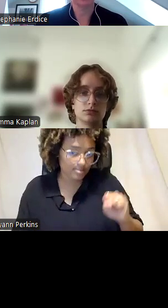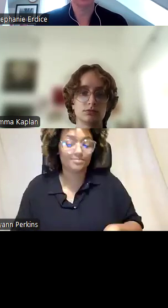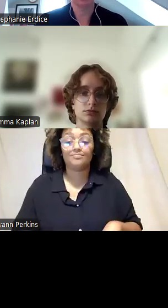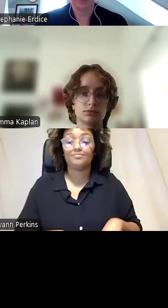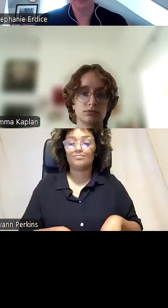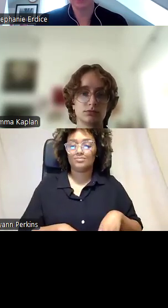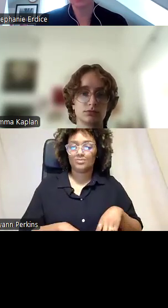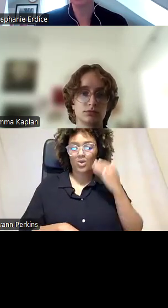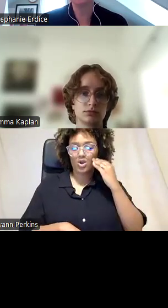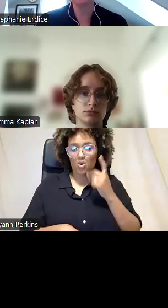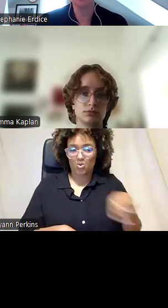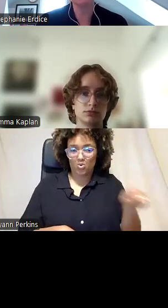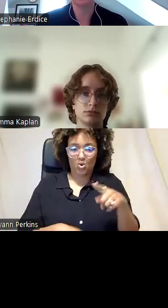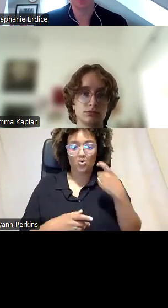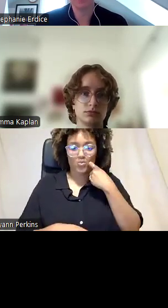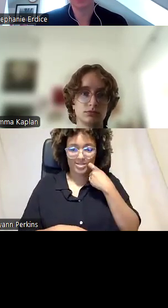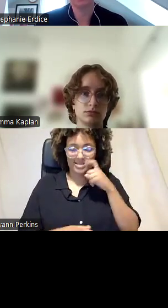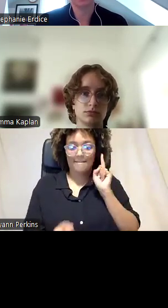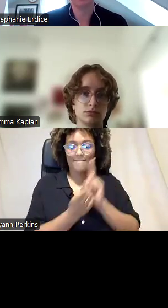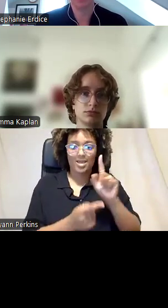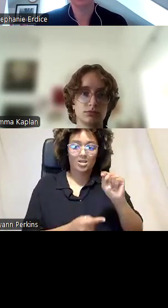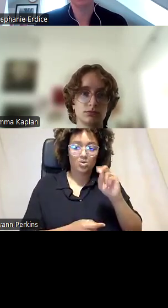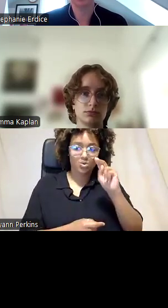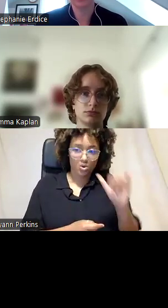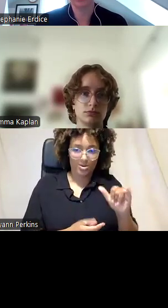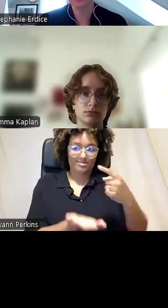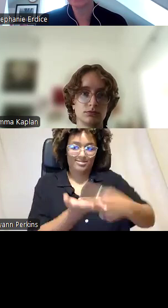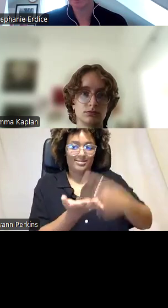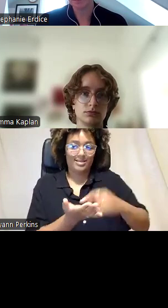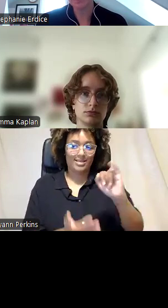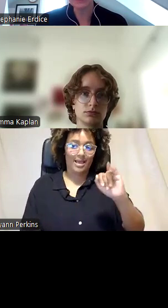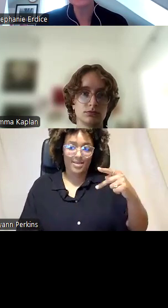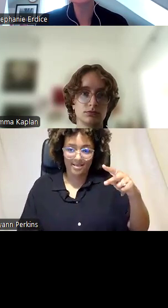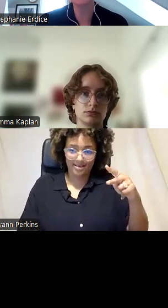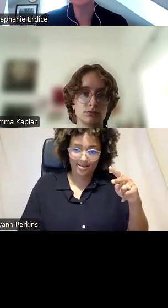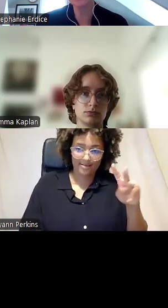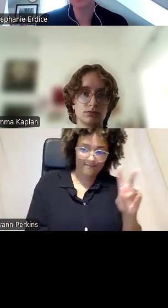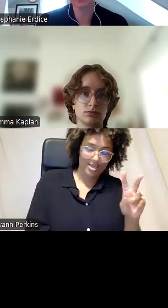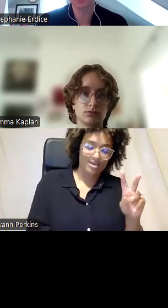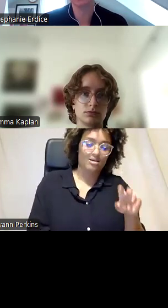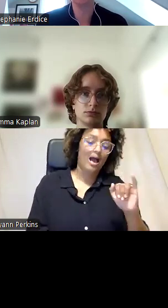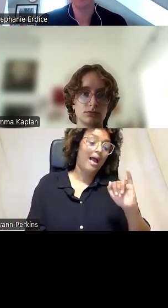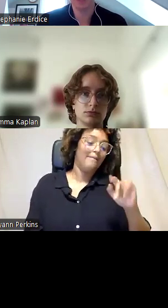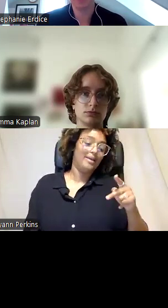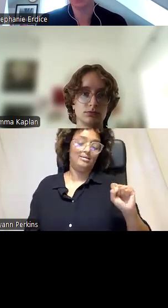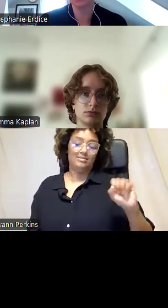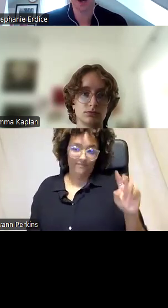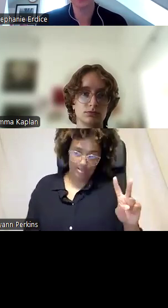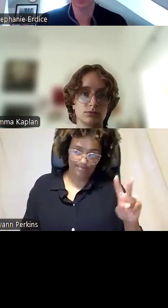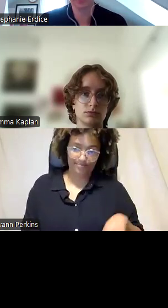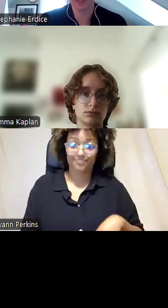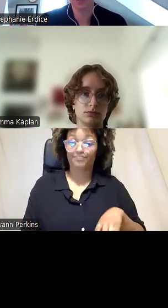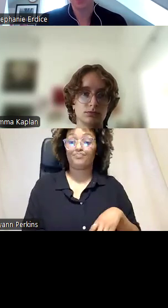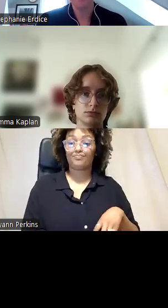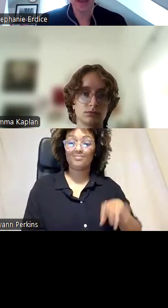intimate partner sexual violence, which we know is common in domestic violence situations. And 75% of women, they did